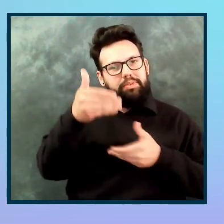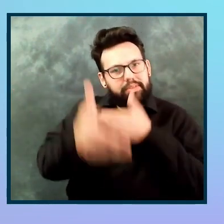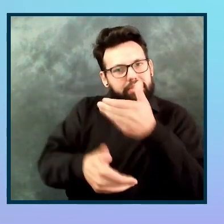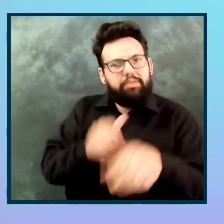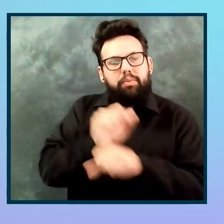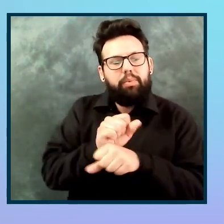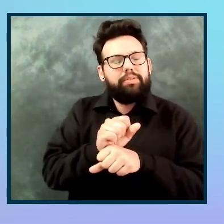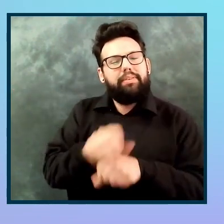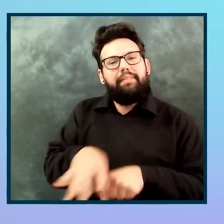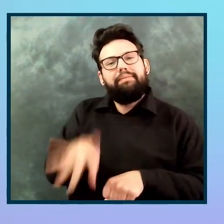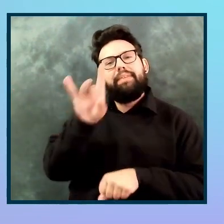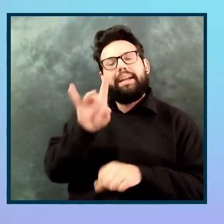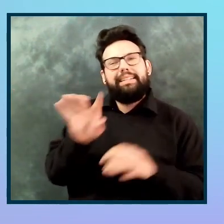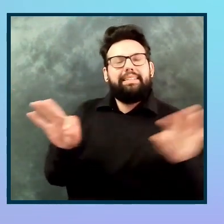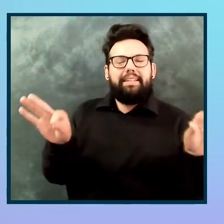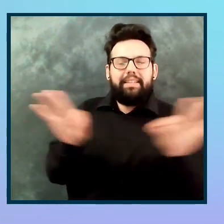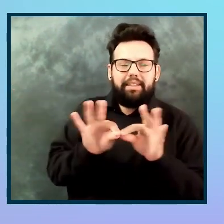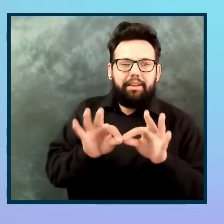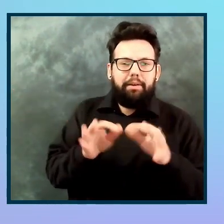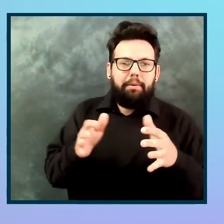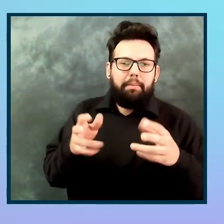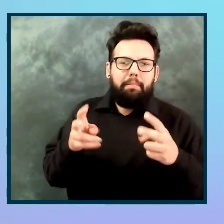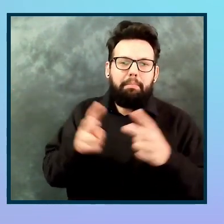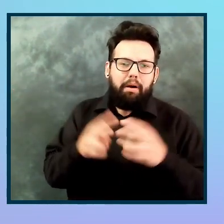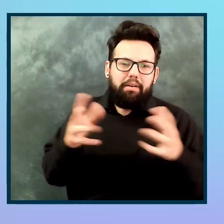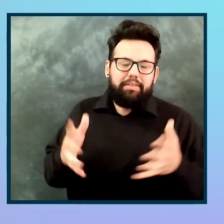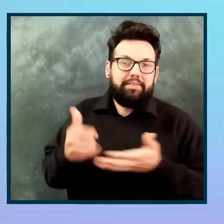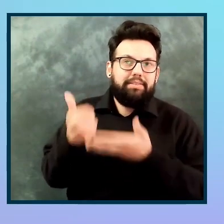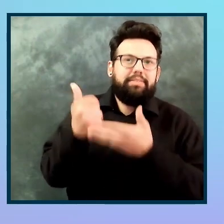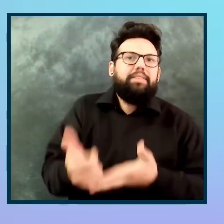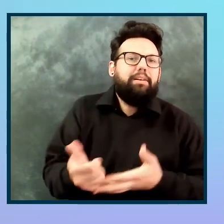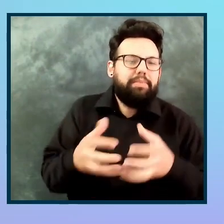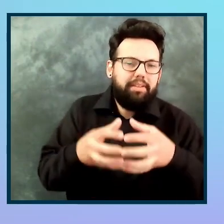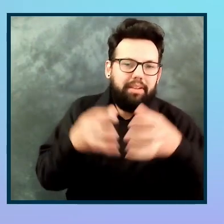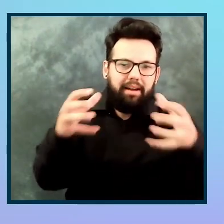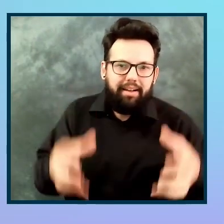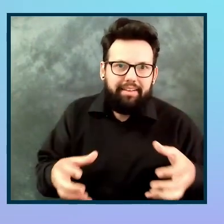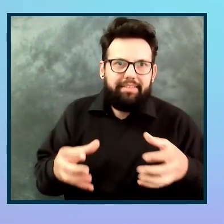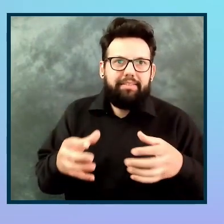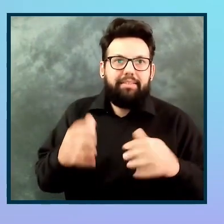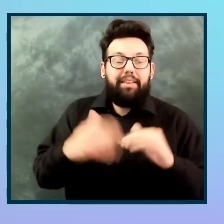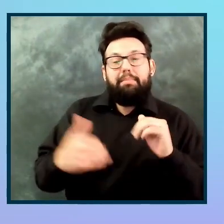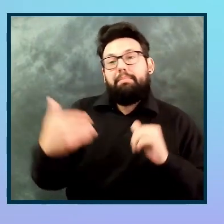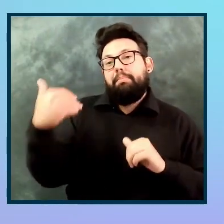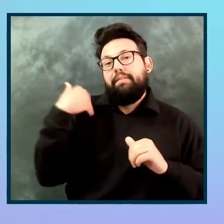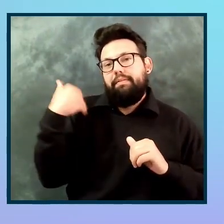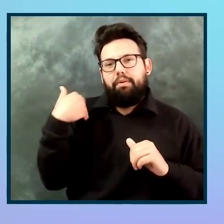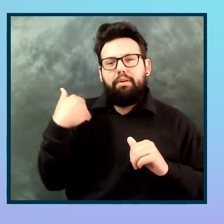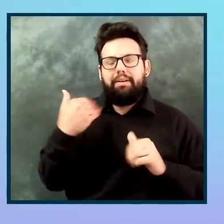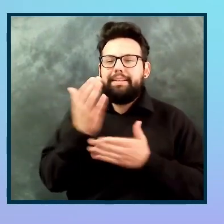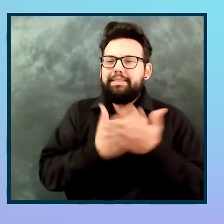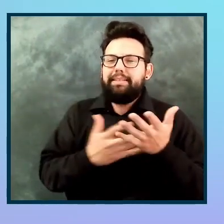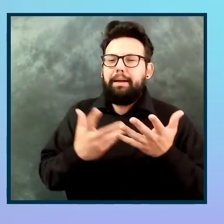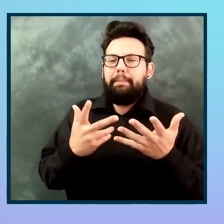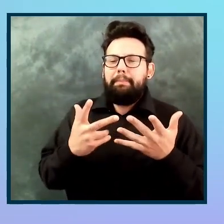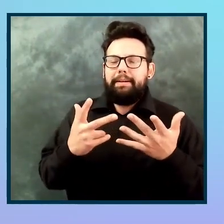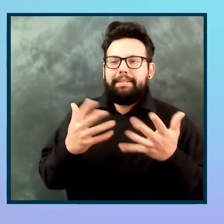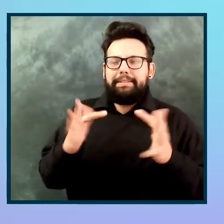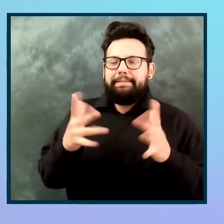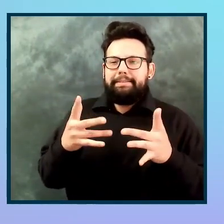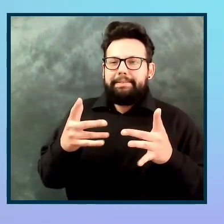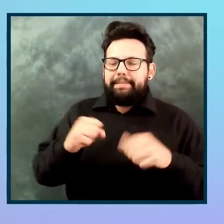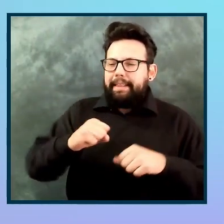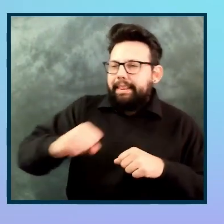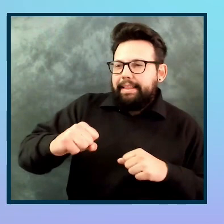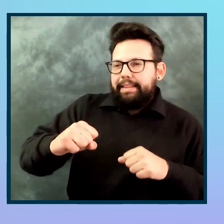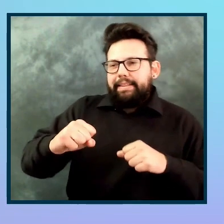me in the past, where there's a little, pushback in terms of how do we actually get this work done, or getting them engaged and